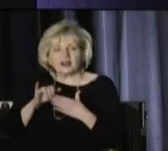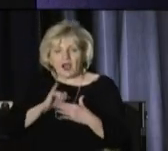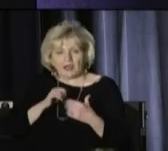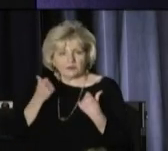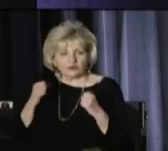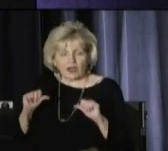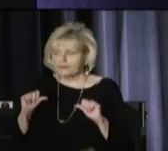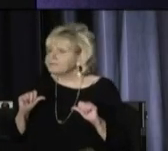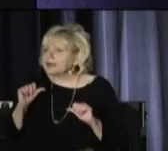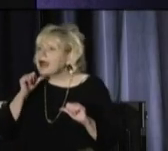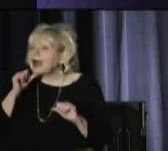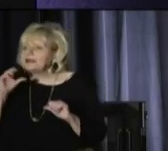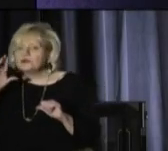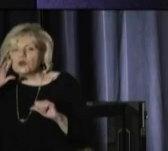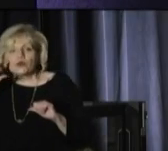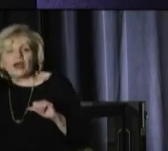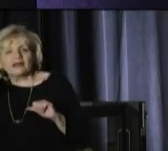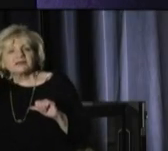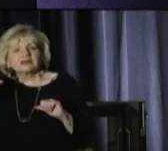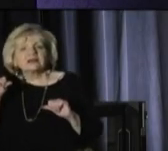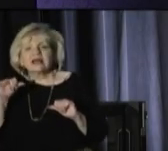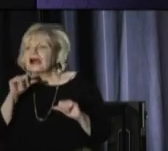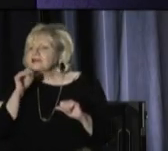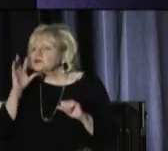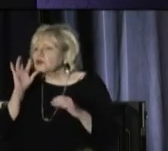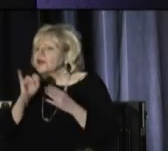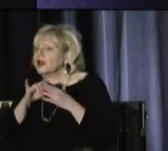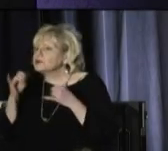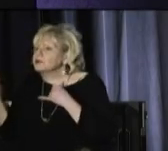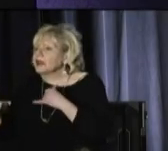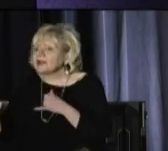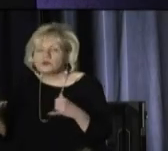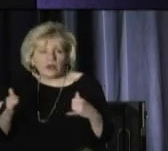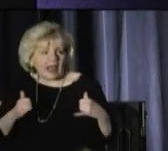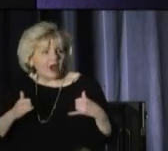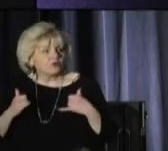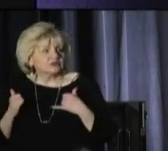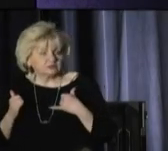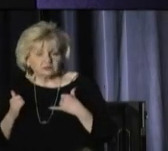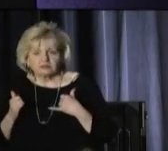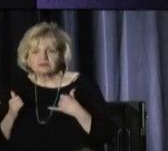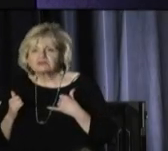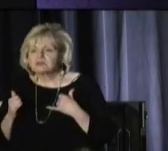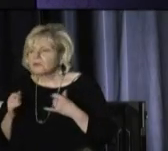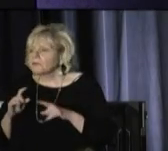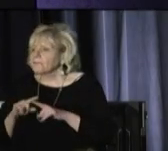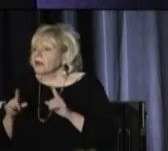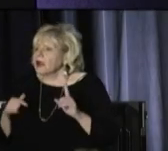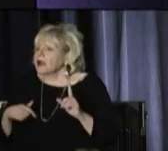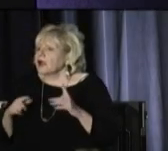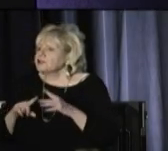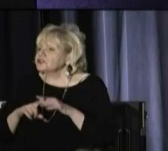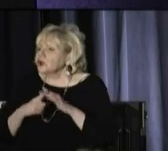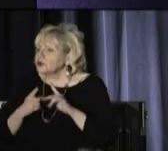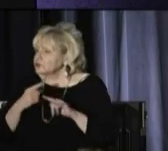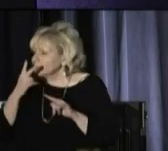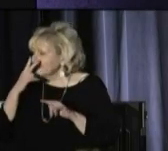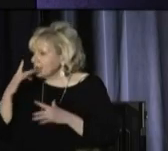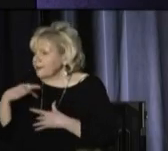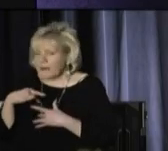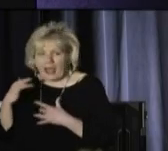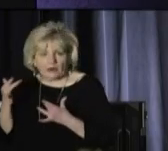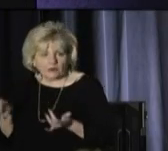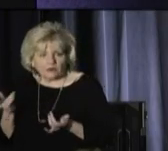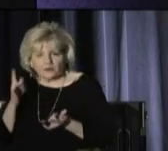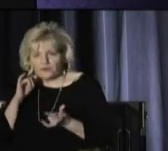I didn't know I was obsessed with this, or I didn't know I was playing around, but I'm starting to see the pattern of what